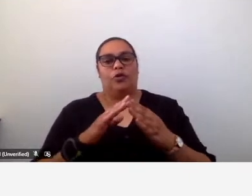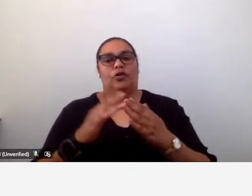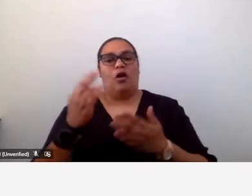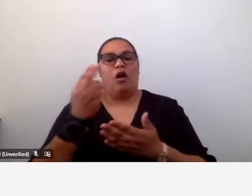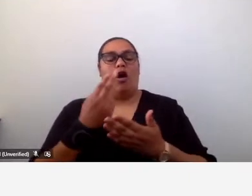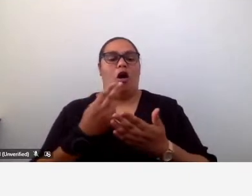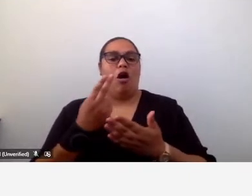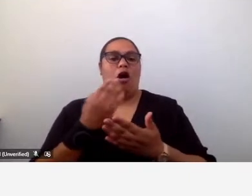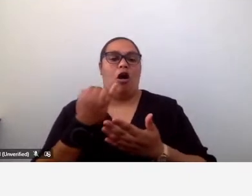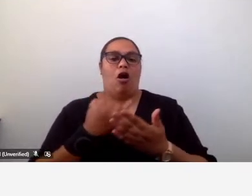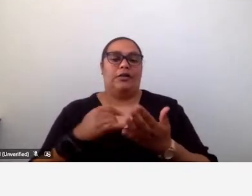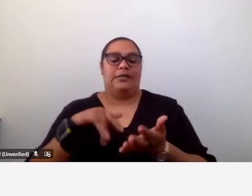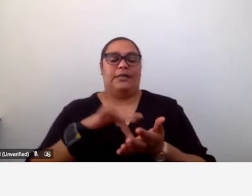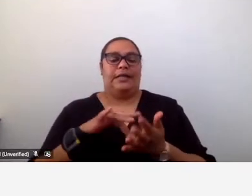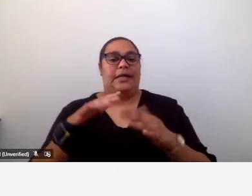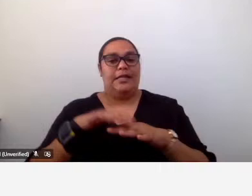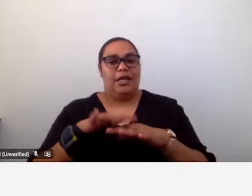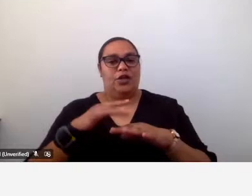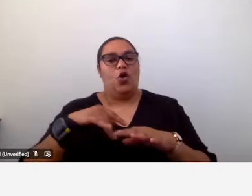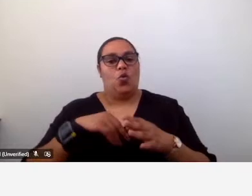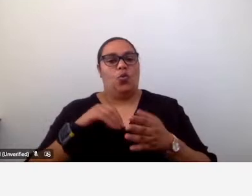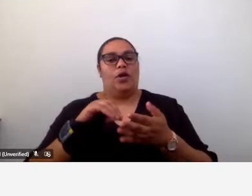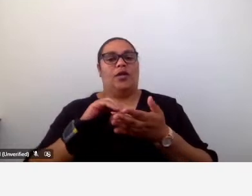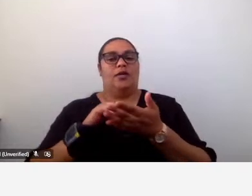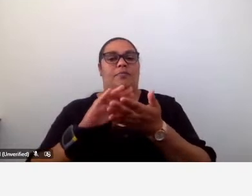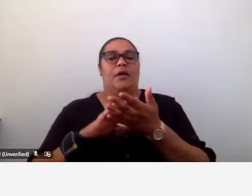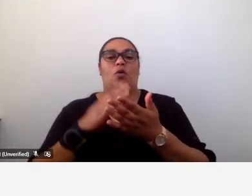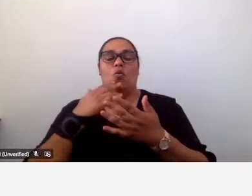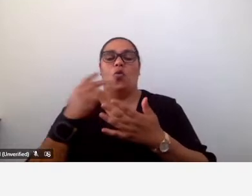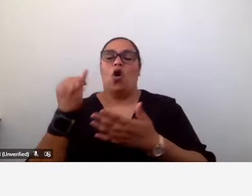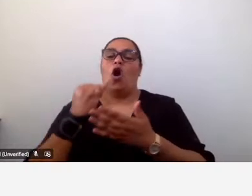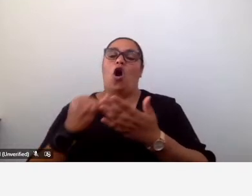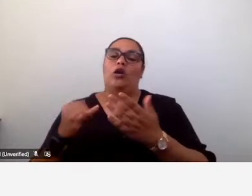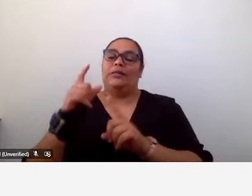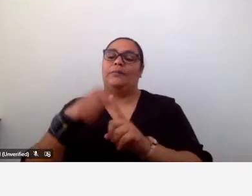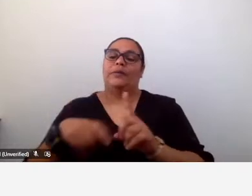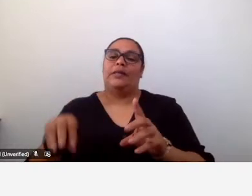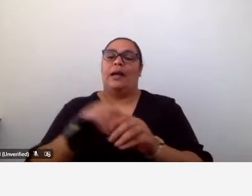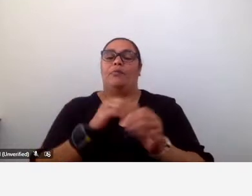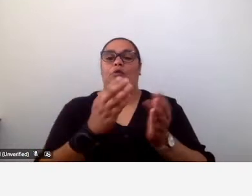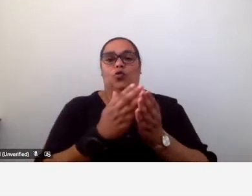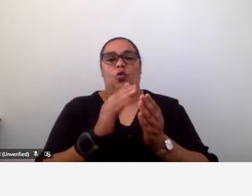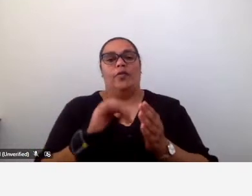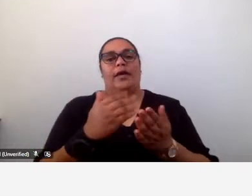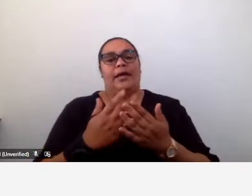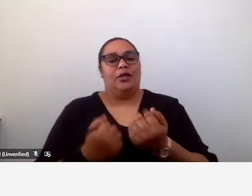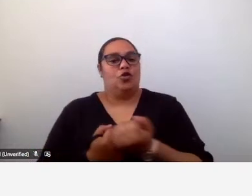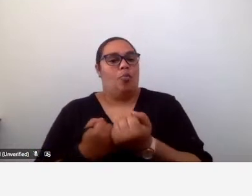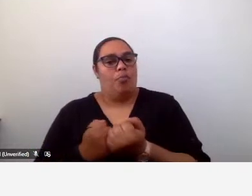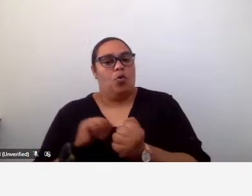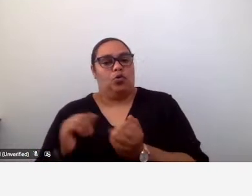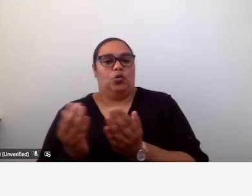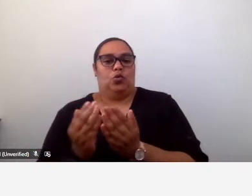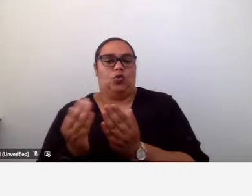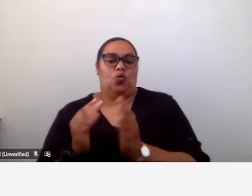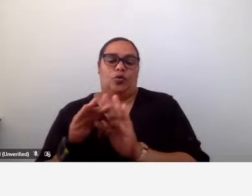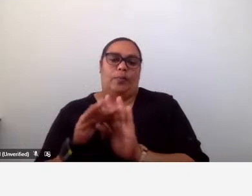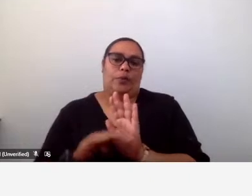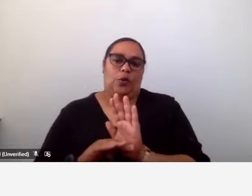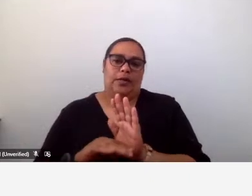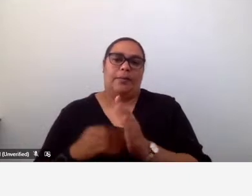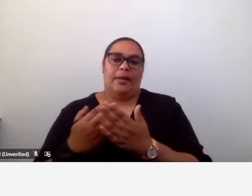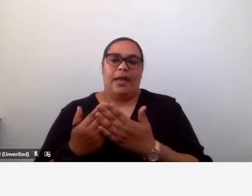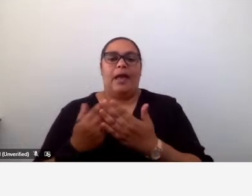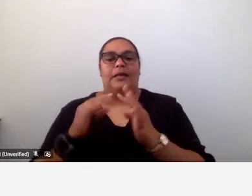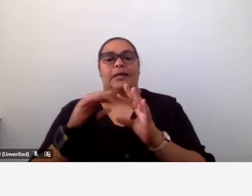Network, where we have placed artists in schools so that they can support the schools programs